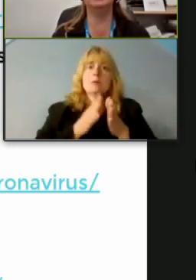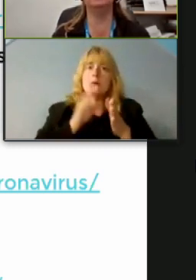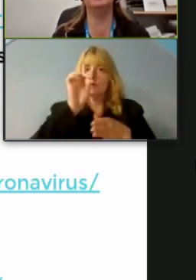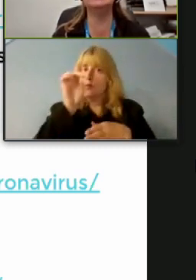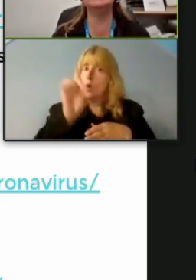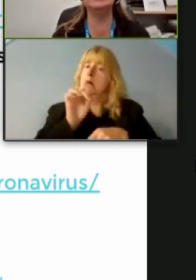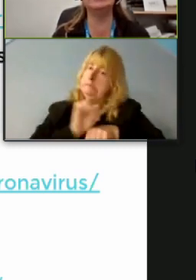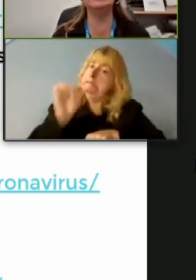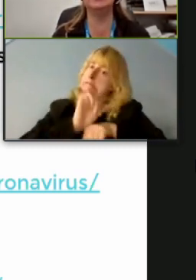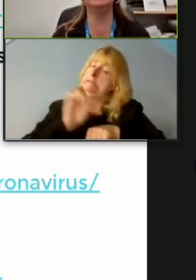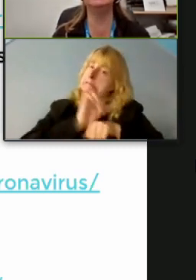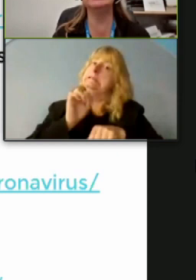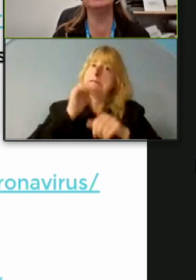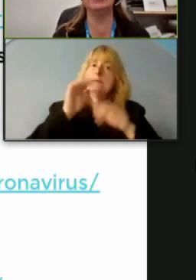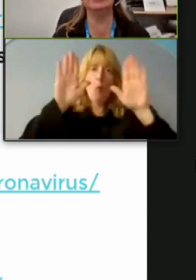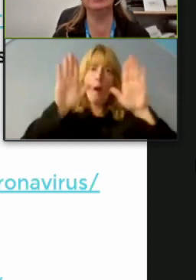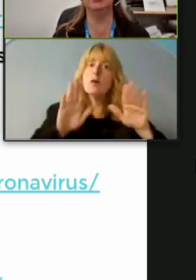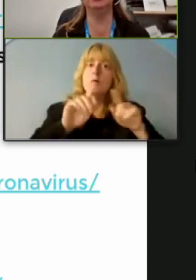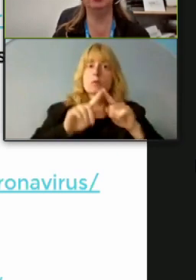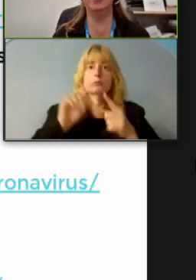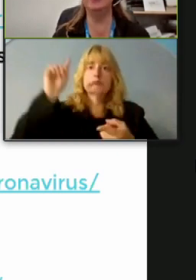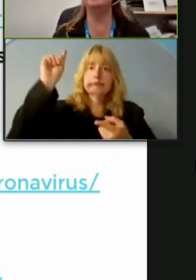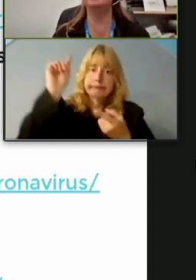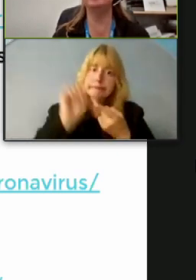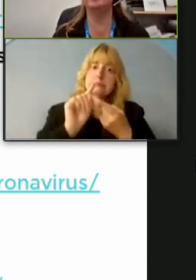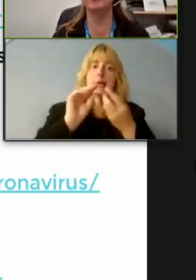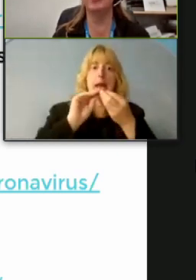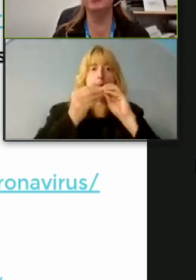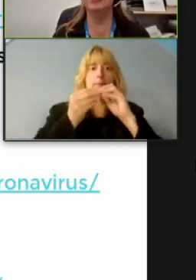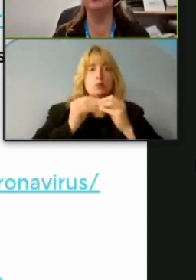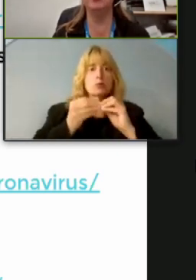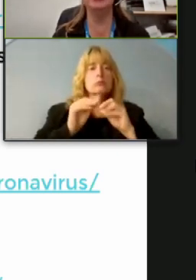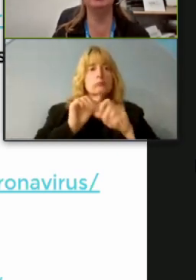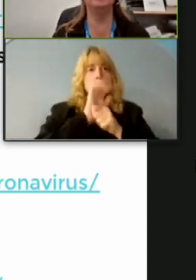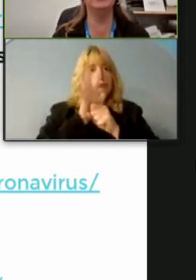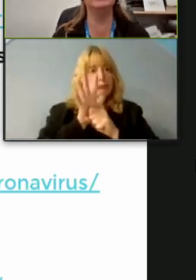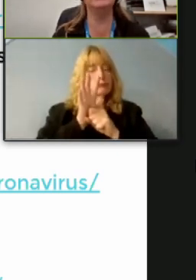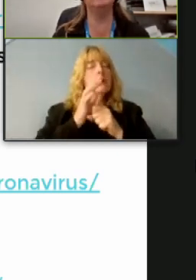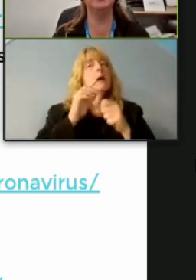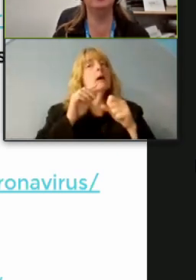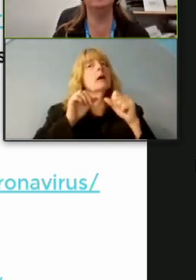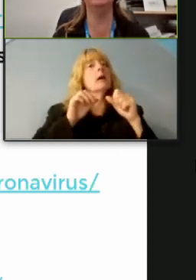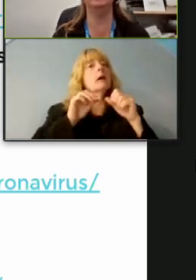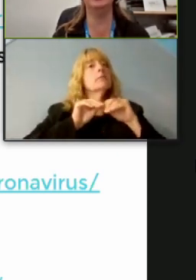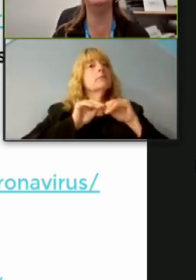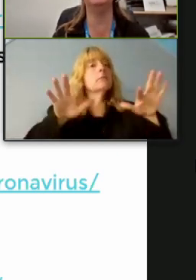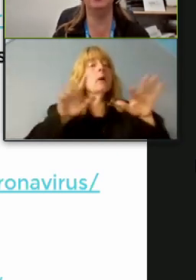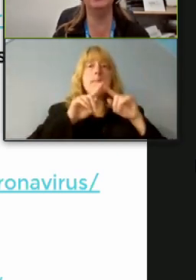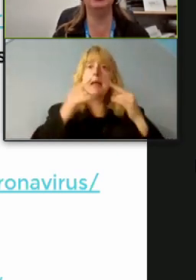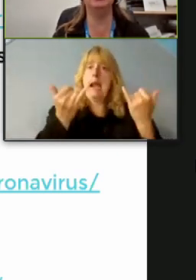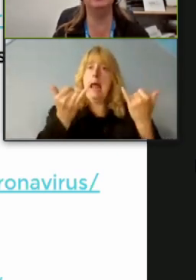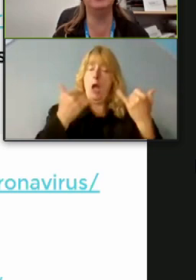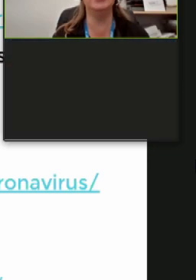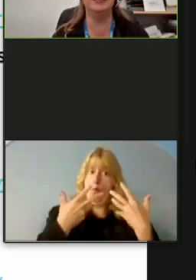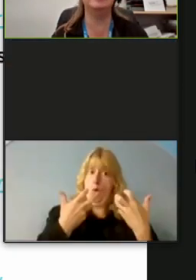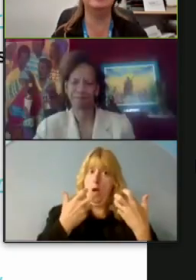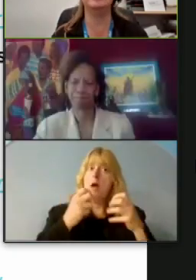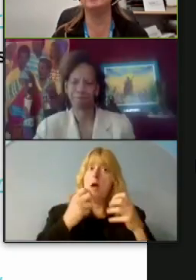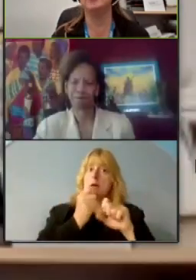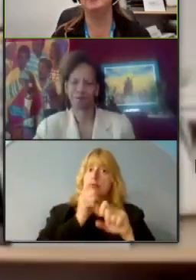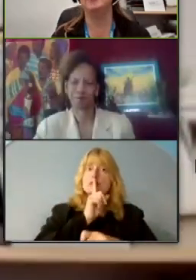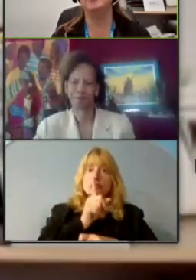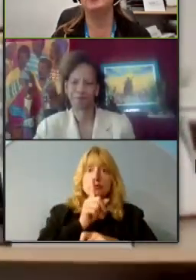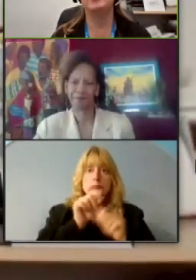want to make sure that it stays down and does not continue to go up. Thank you very much, Jametta, and everybody on the phone line for all that you do every day.